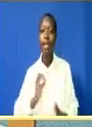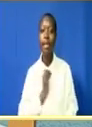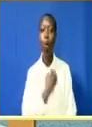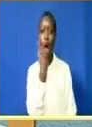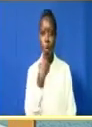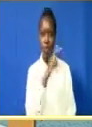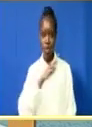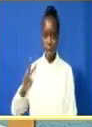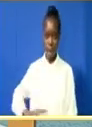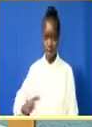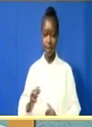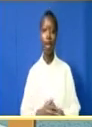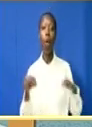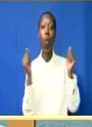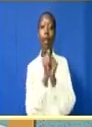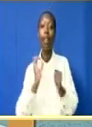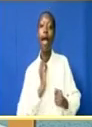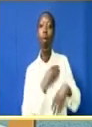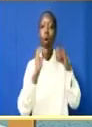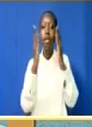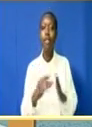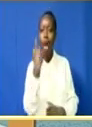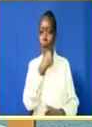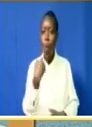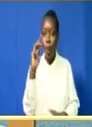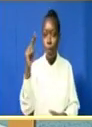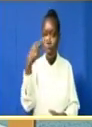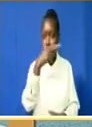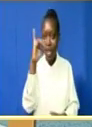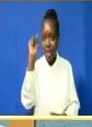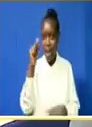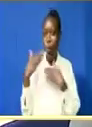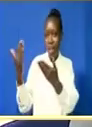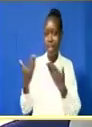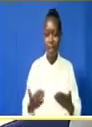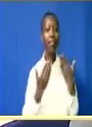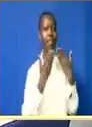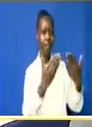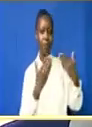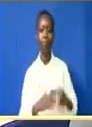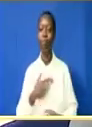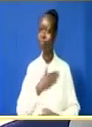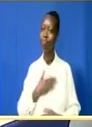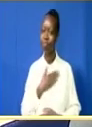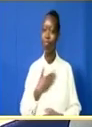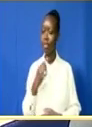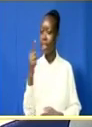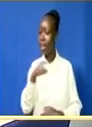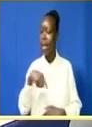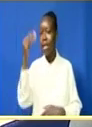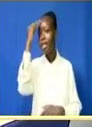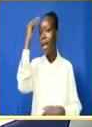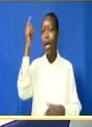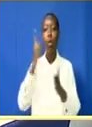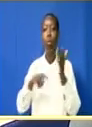Velma Akinyi, and our teacher is Mr. Kevin Muhia. Mm-hmm. Welcome. Thank you. Please, tell us what we are learning